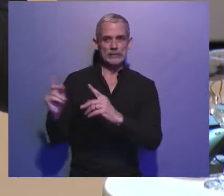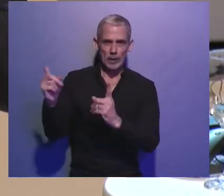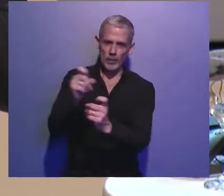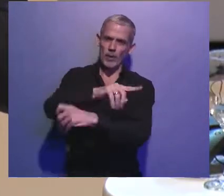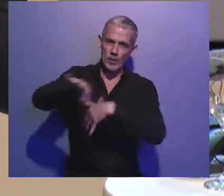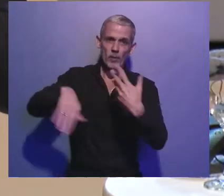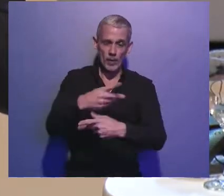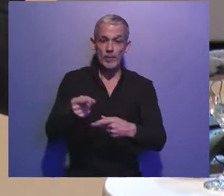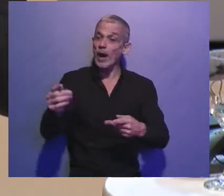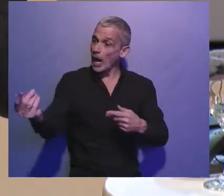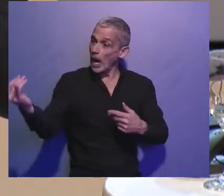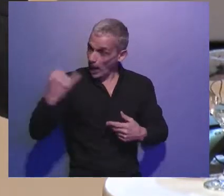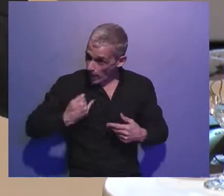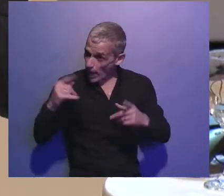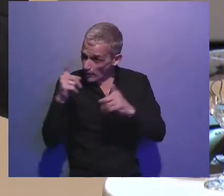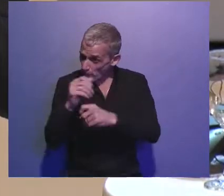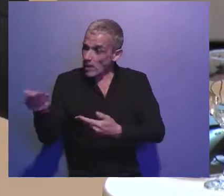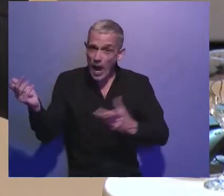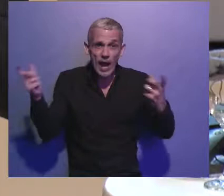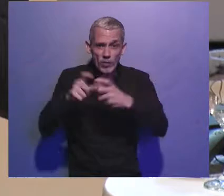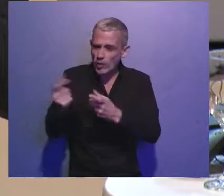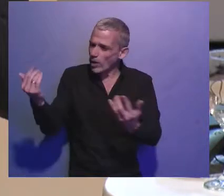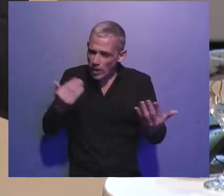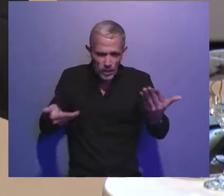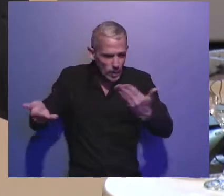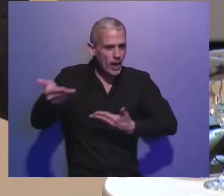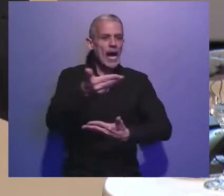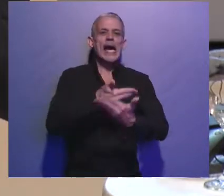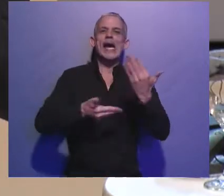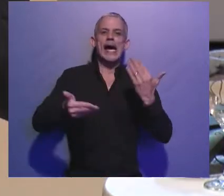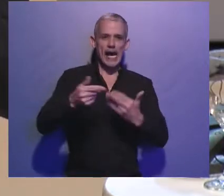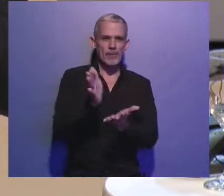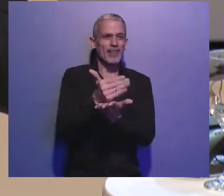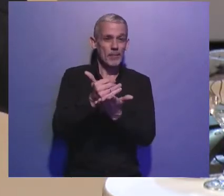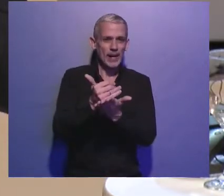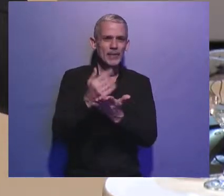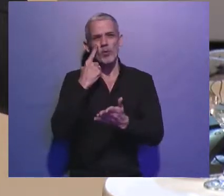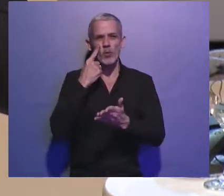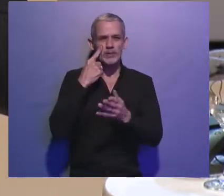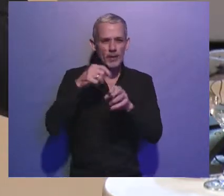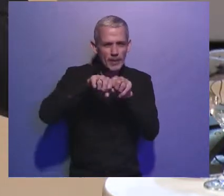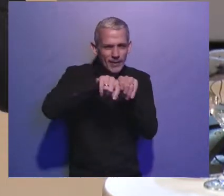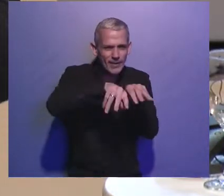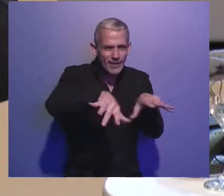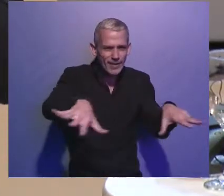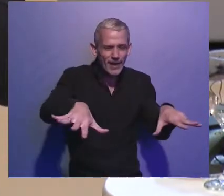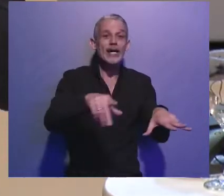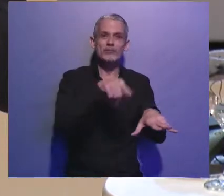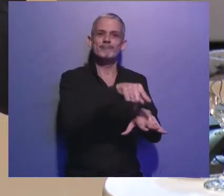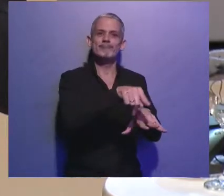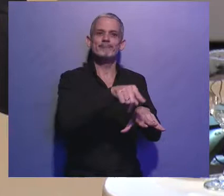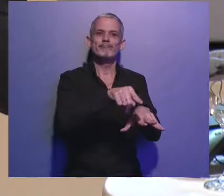is sent to different municipal departments which are committed to develop projects and ideas to overcome the obstacles